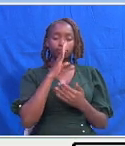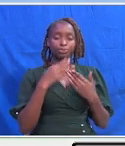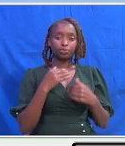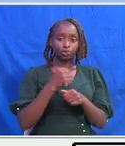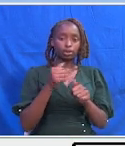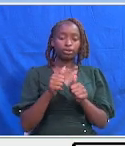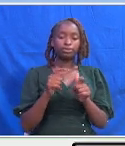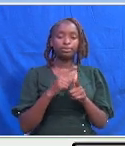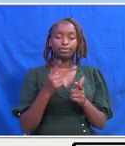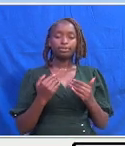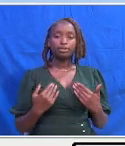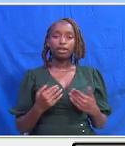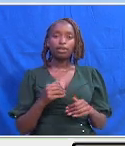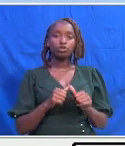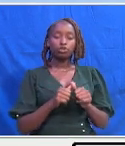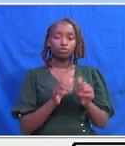current global environment.